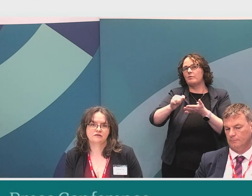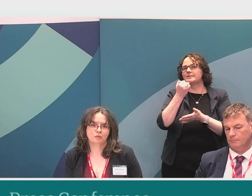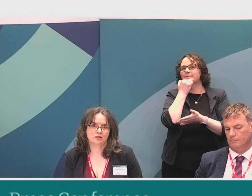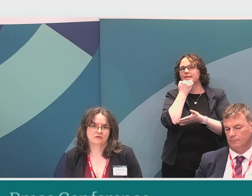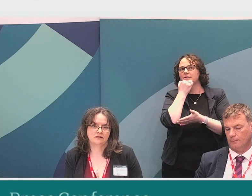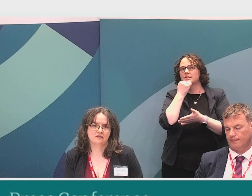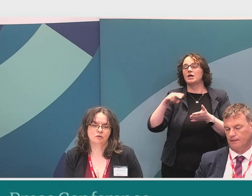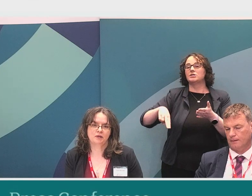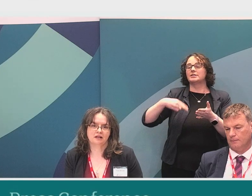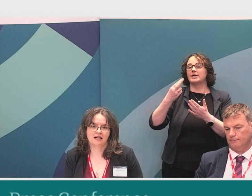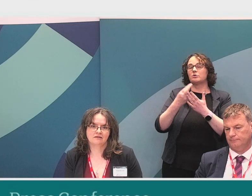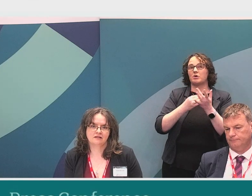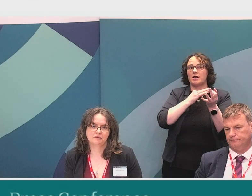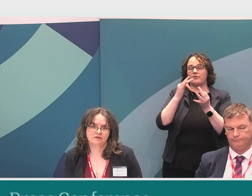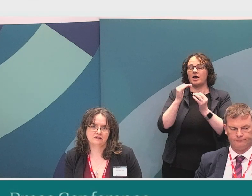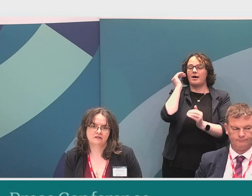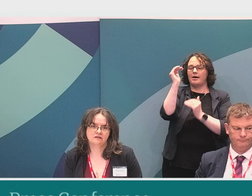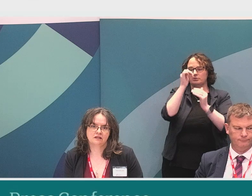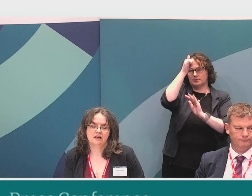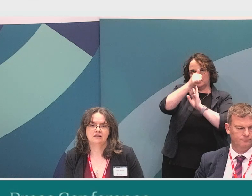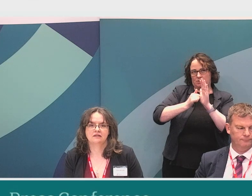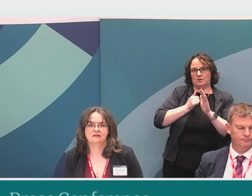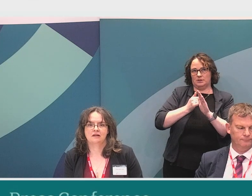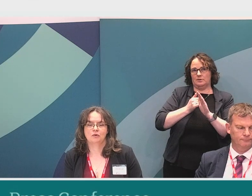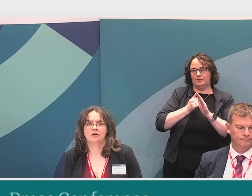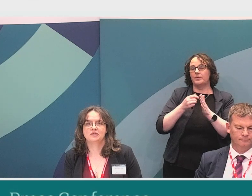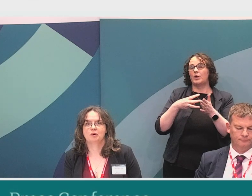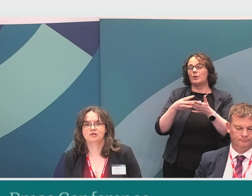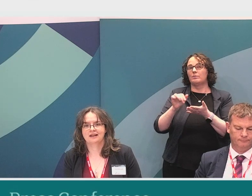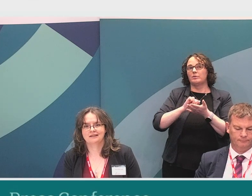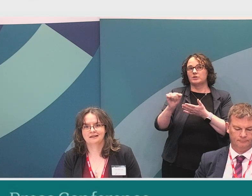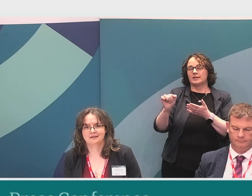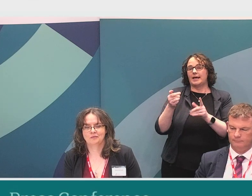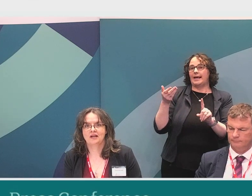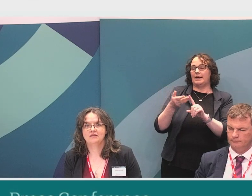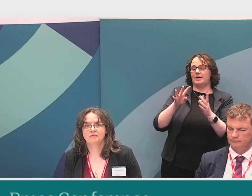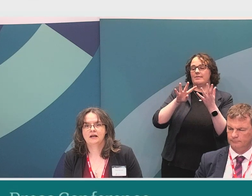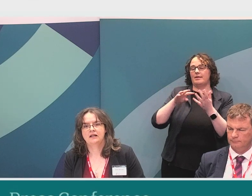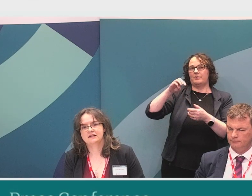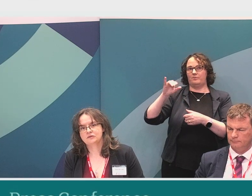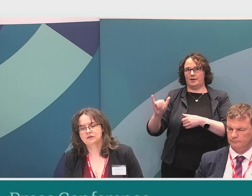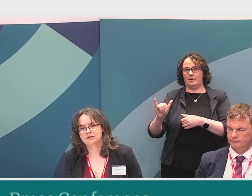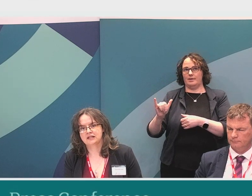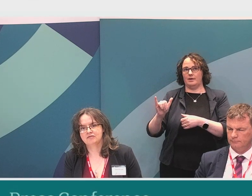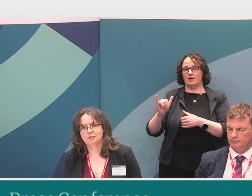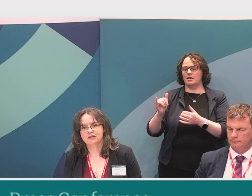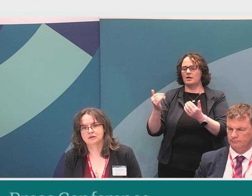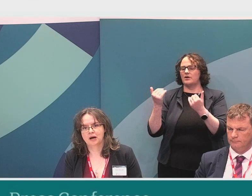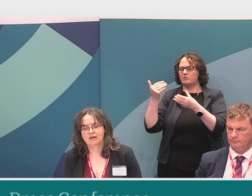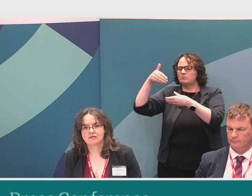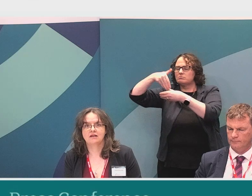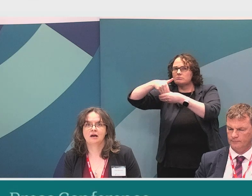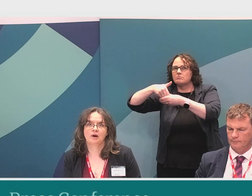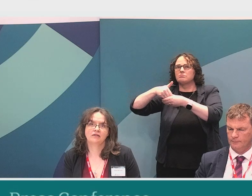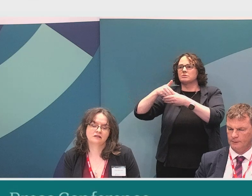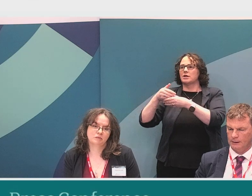next report after this will be on adult experiences, and that's we're aiming to publish that on the 9th of May. That's going to contain information on partner